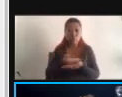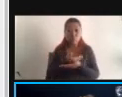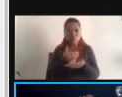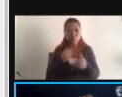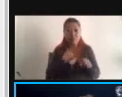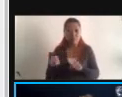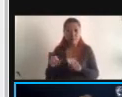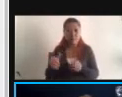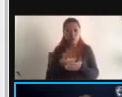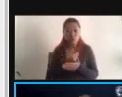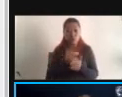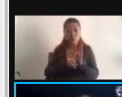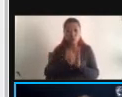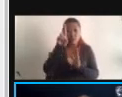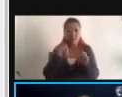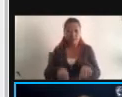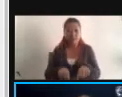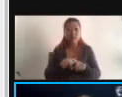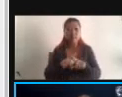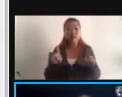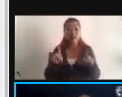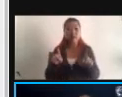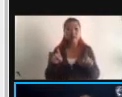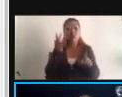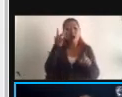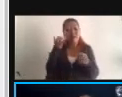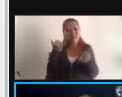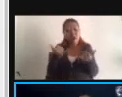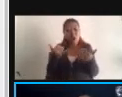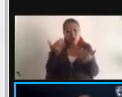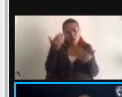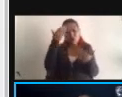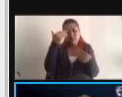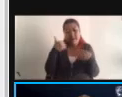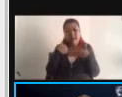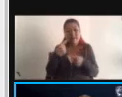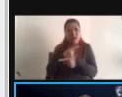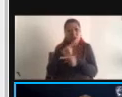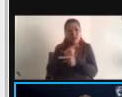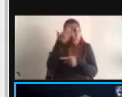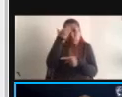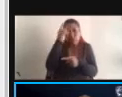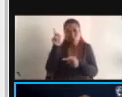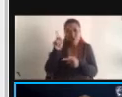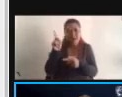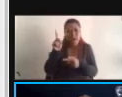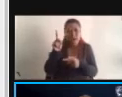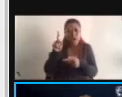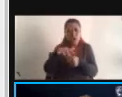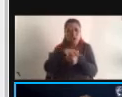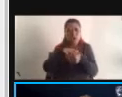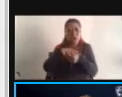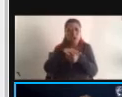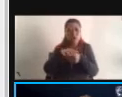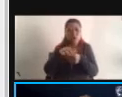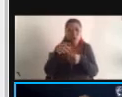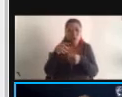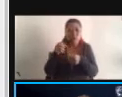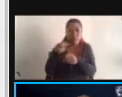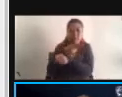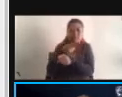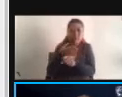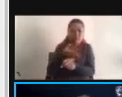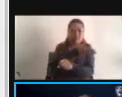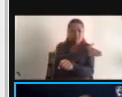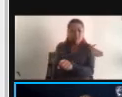capability, because they now had accuracy for where they were in the ocean, much more than they'd ever had by having